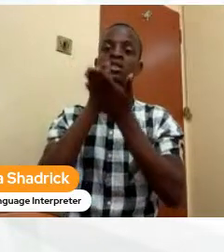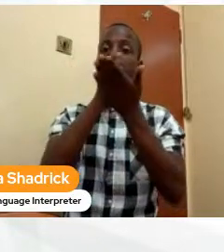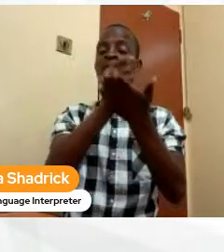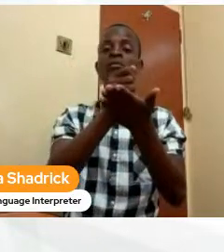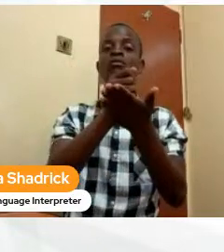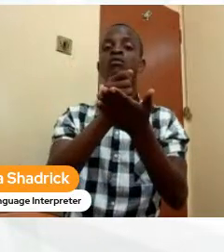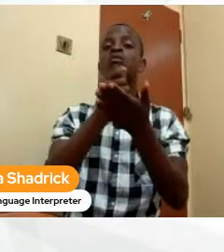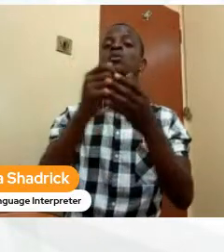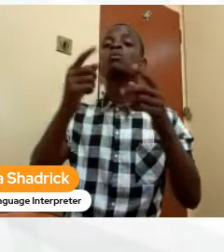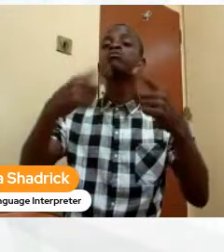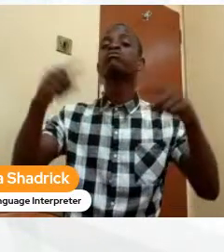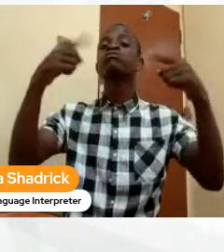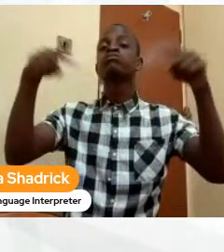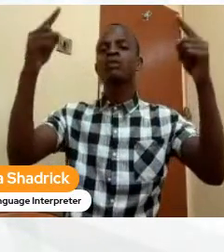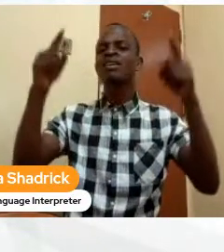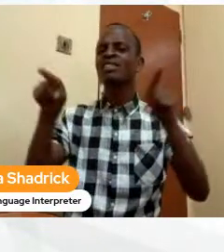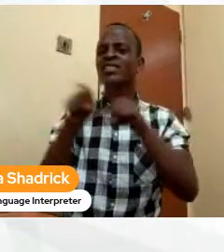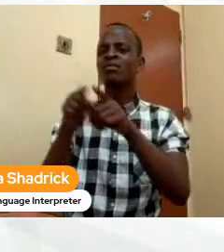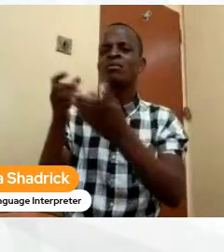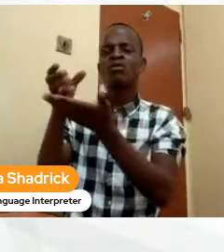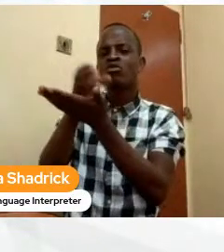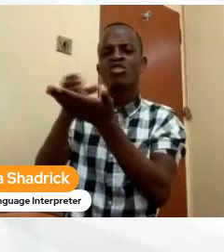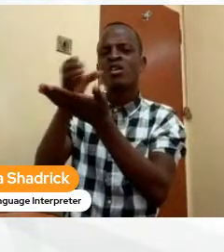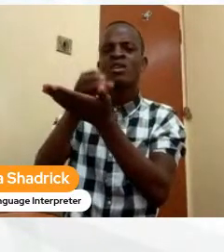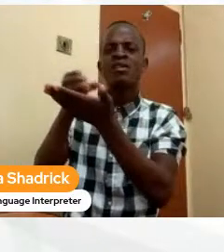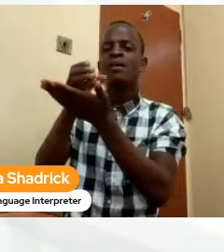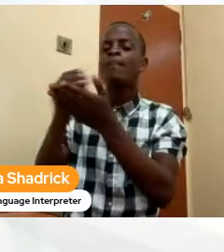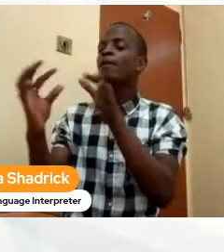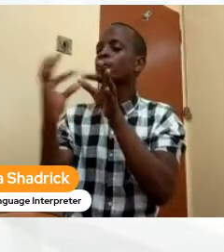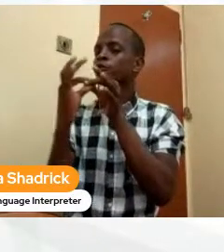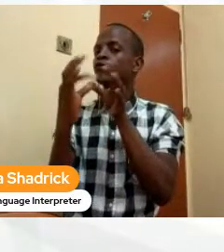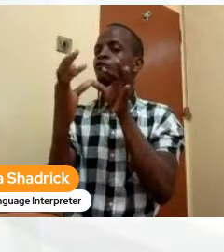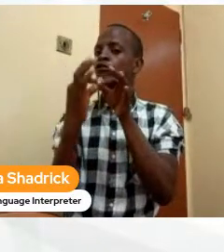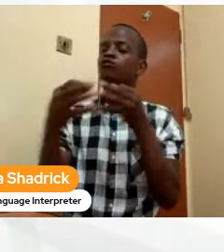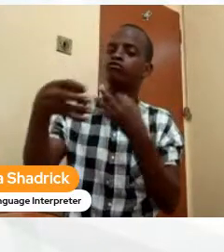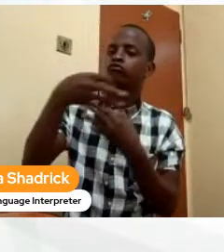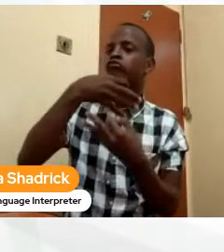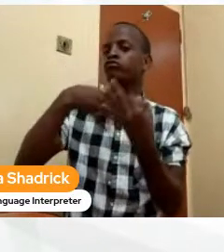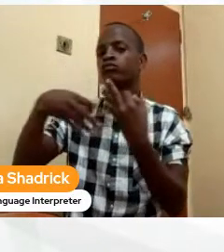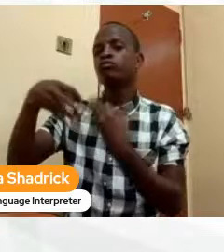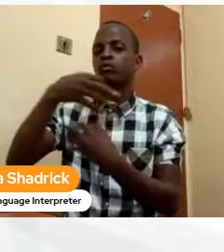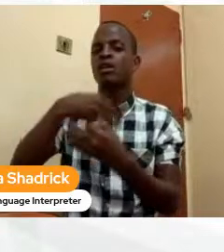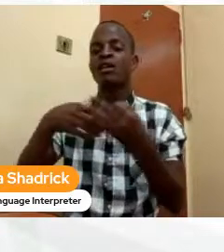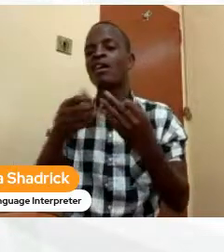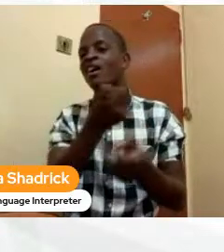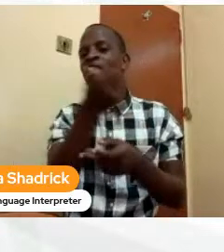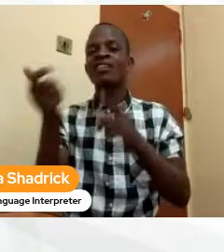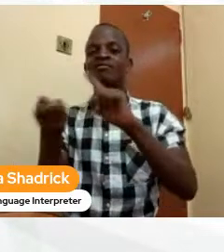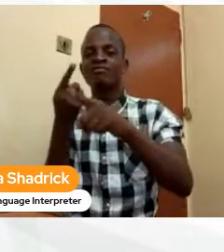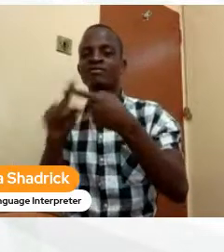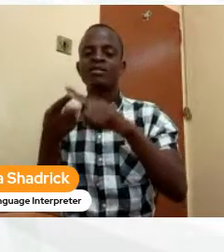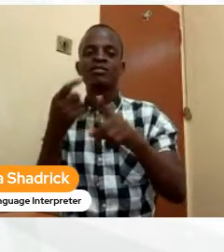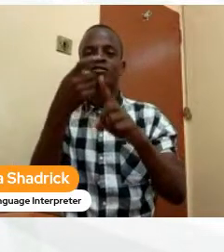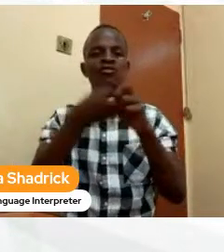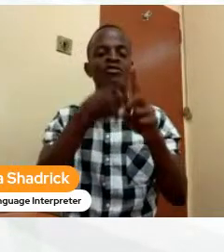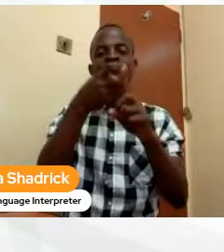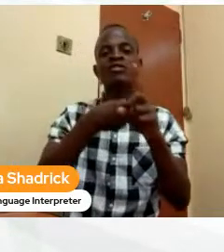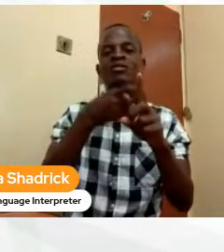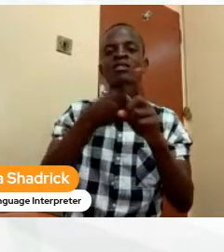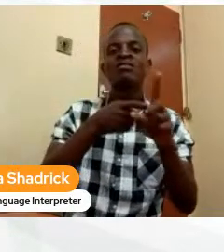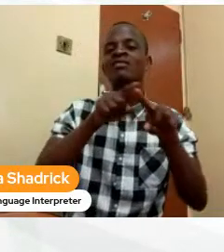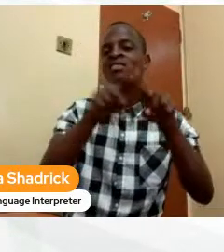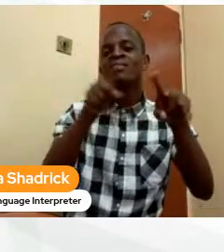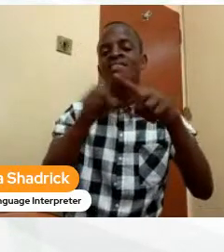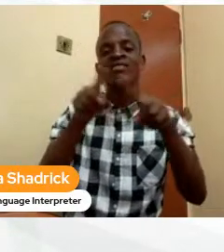that are in colleges, this is an opportunity for you to interface with other young people and adolescents that